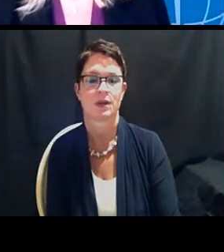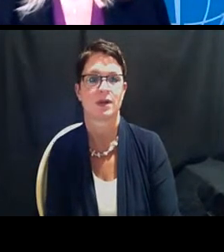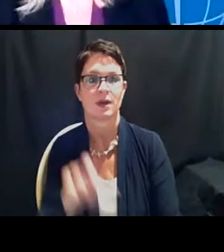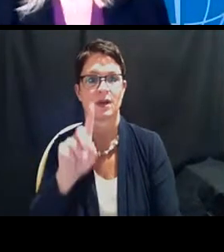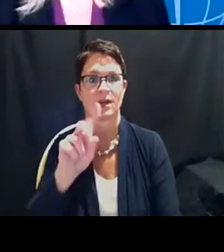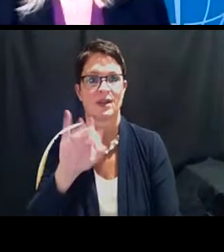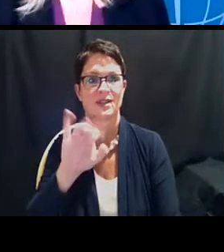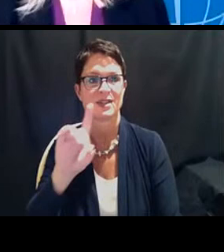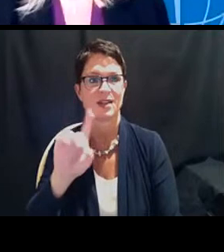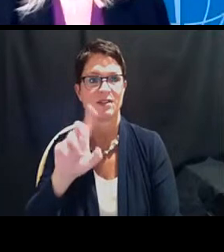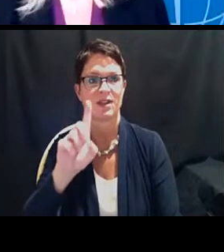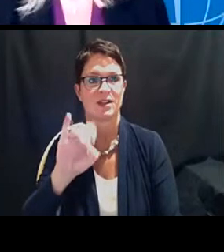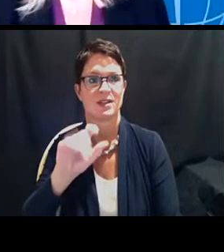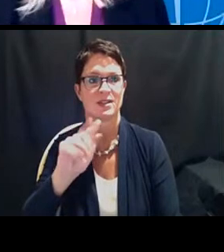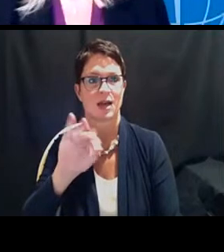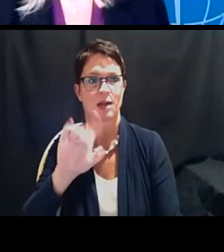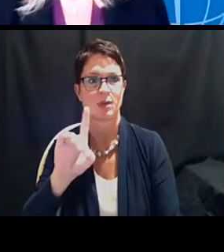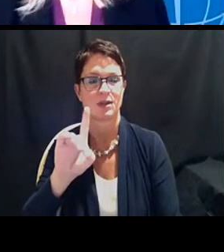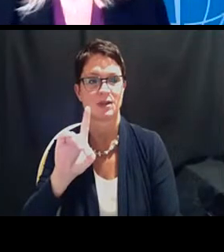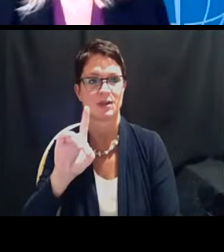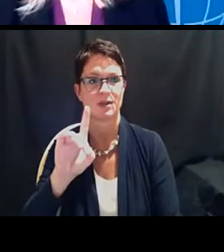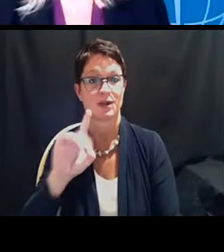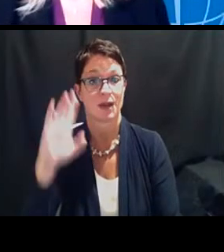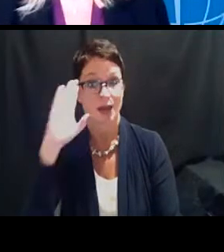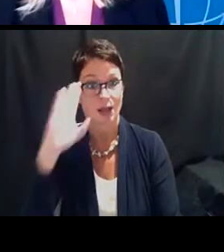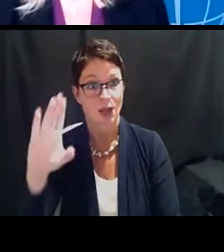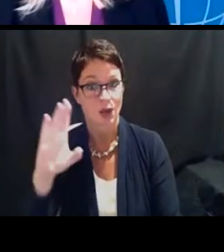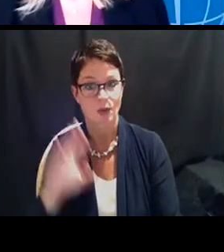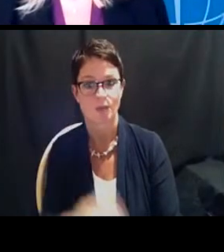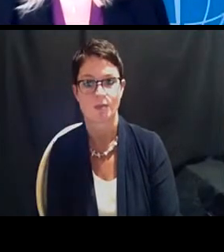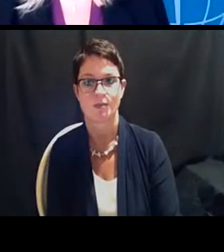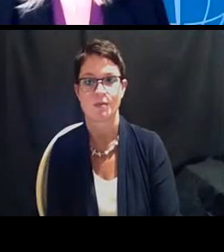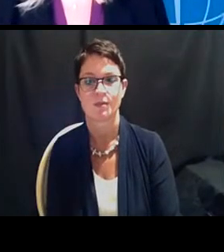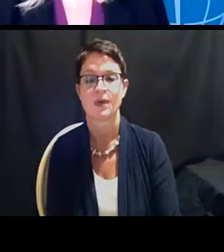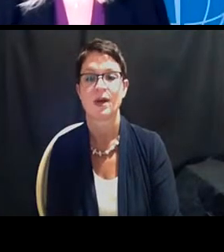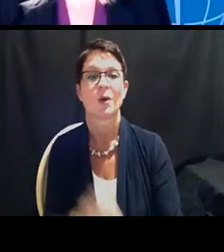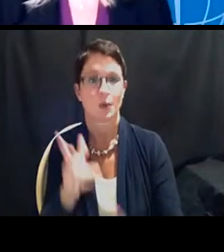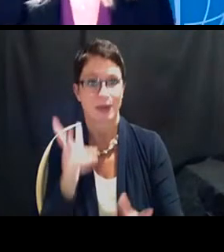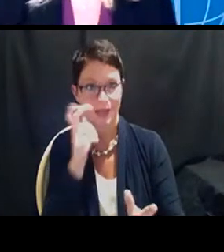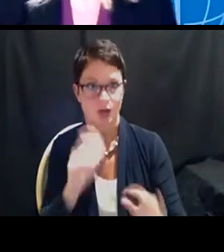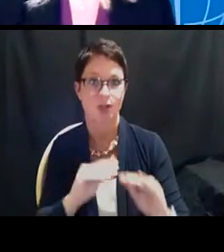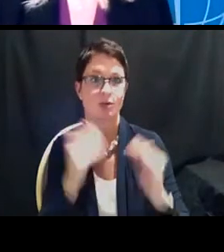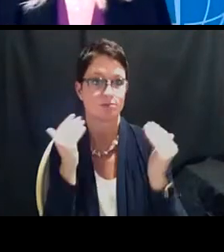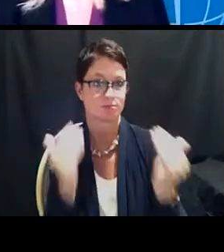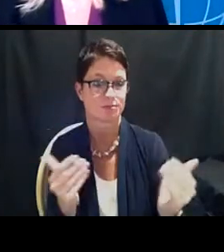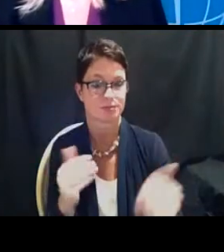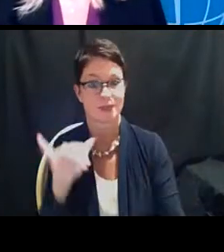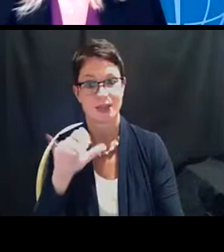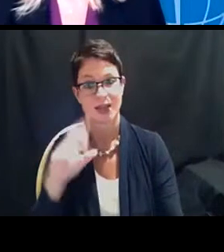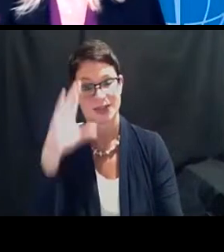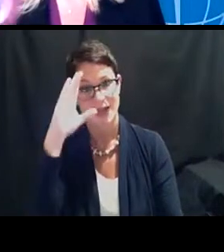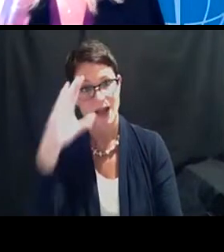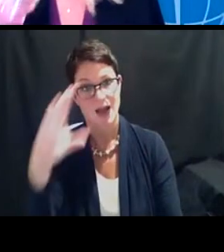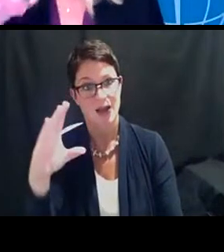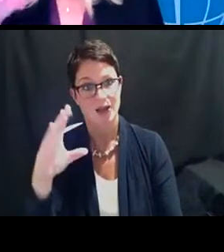David Diamond. Hello? Yes, sir. We hear you loud and clear. Yes.